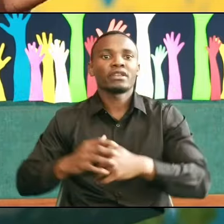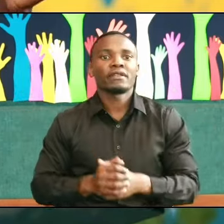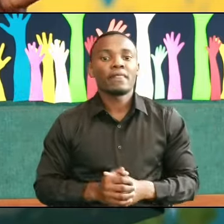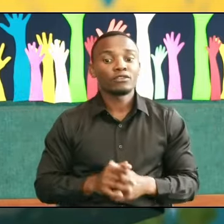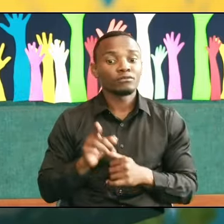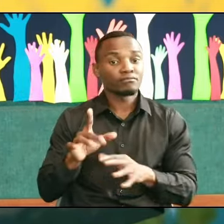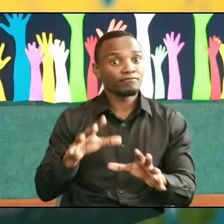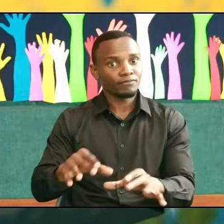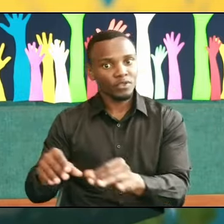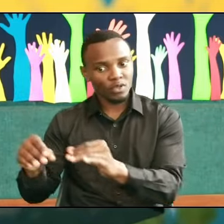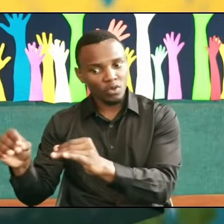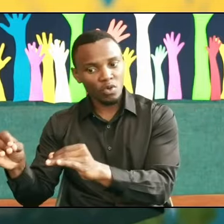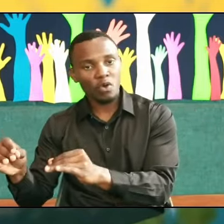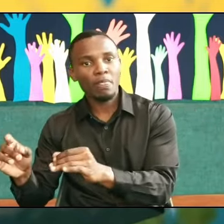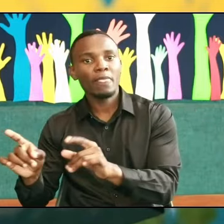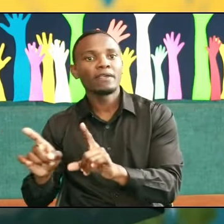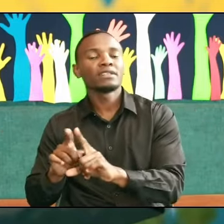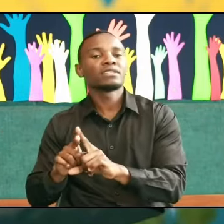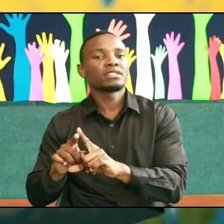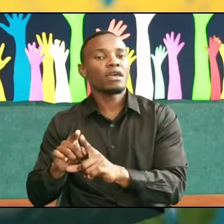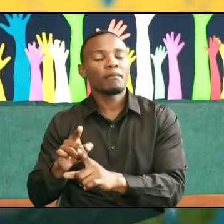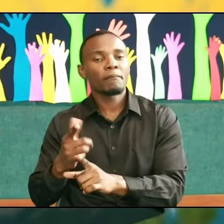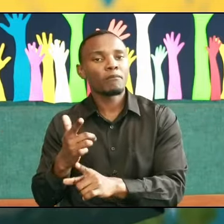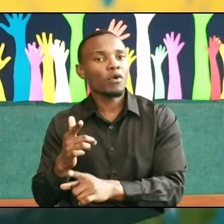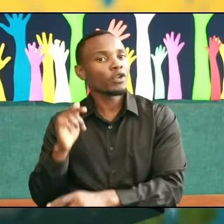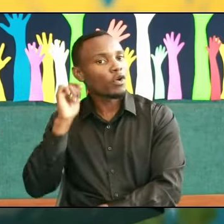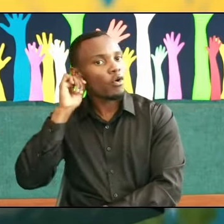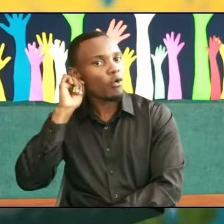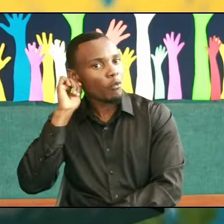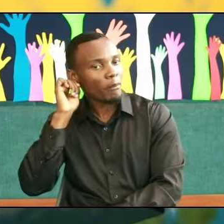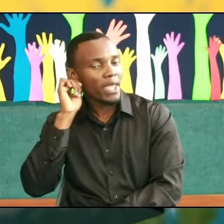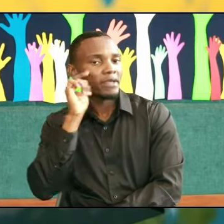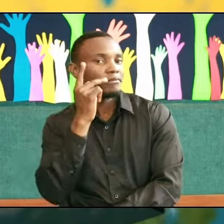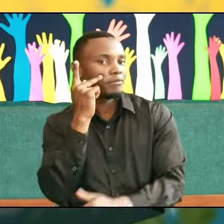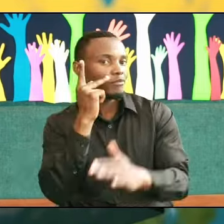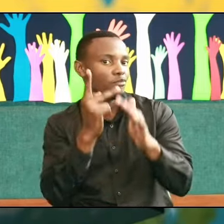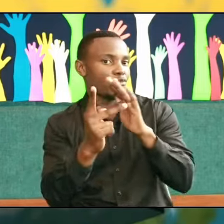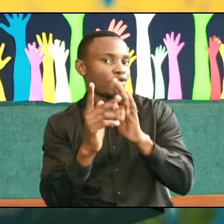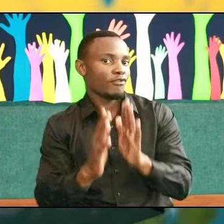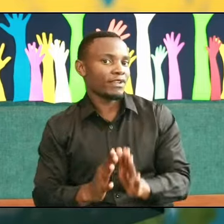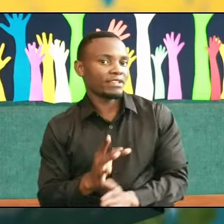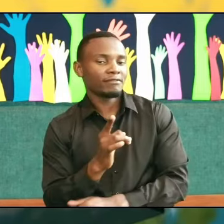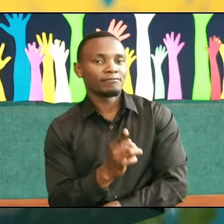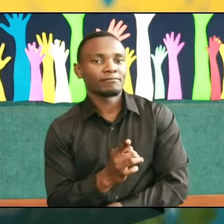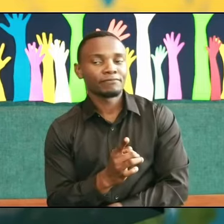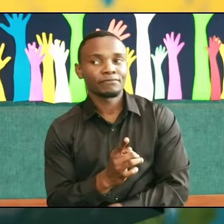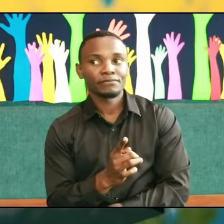went away and did according to the word of Elijah.